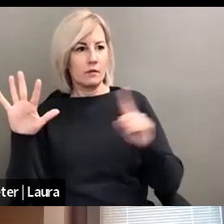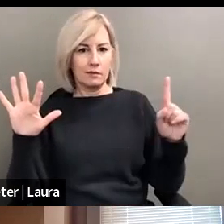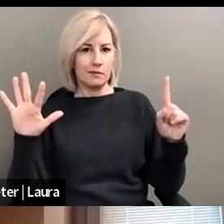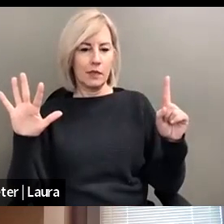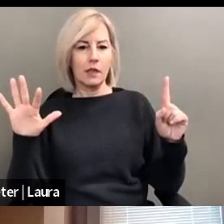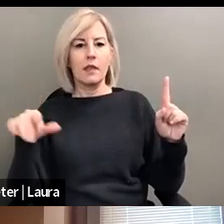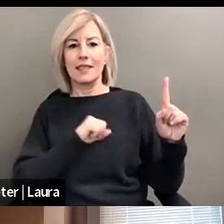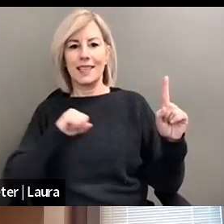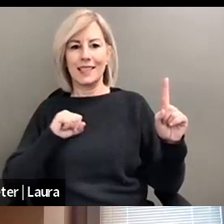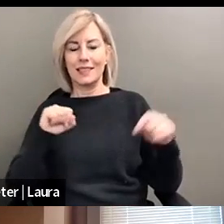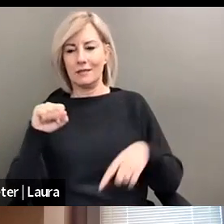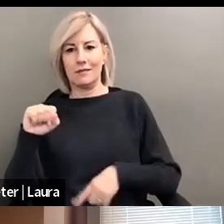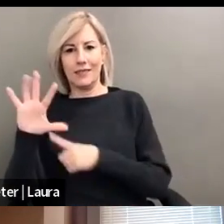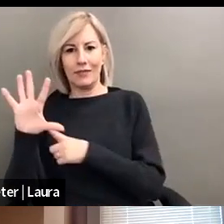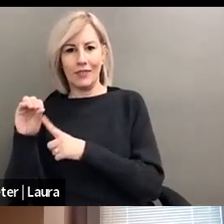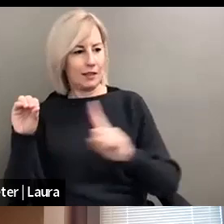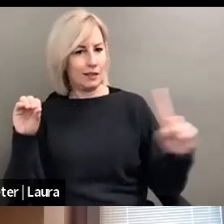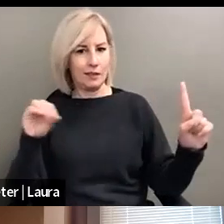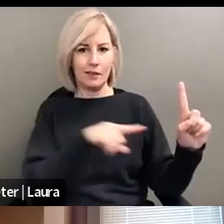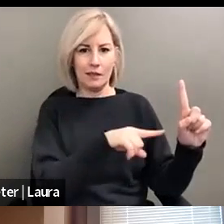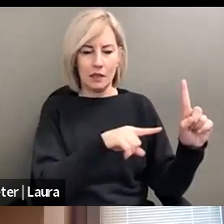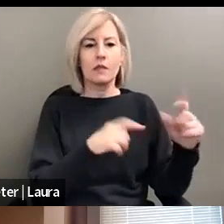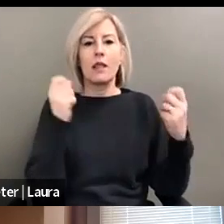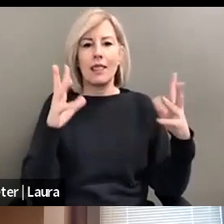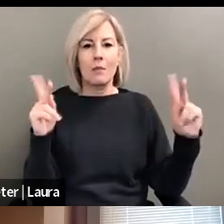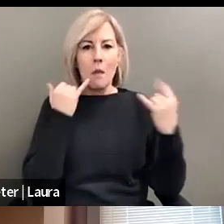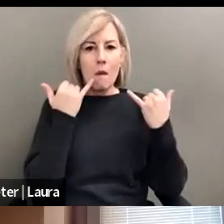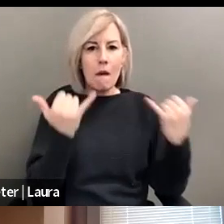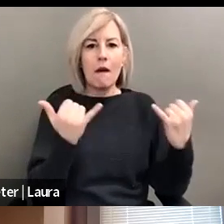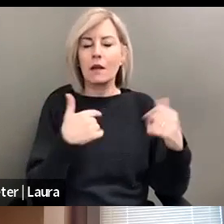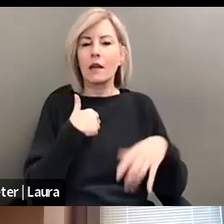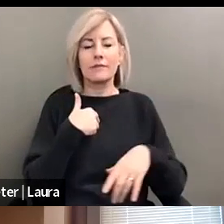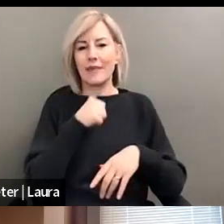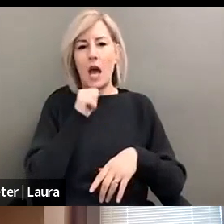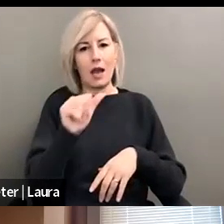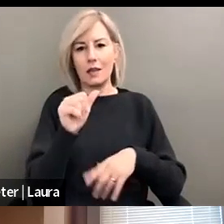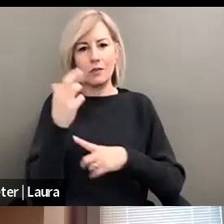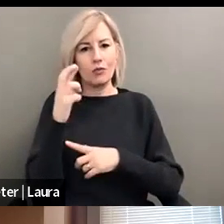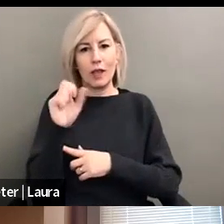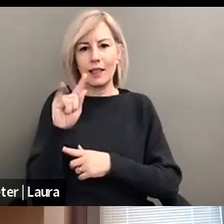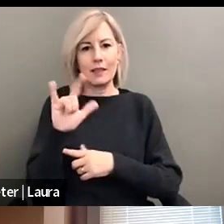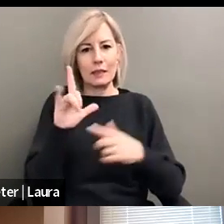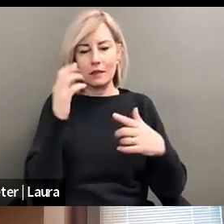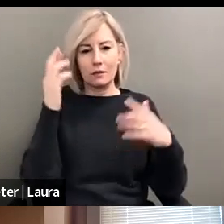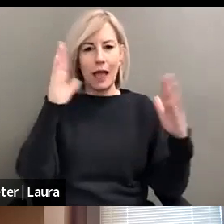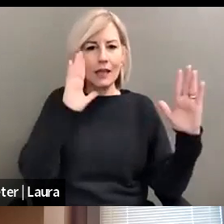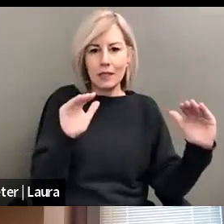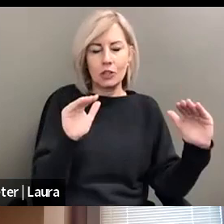of 50. A lot of people call and have unrealistic expectations, to be quite honest, of